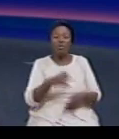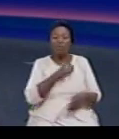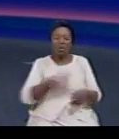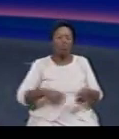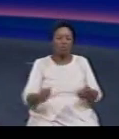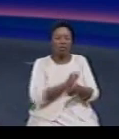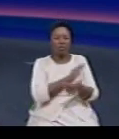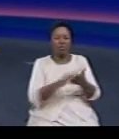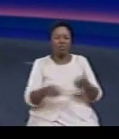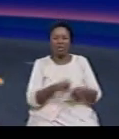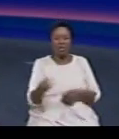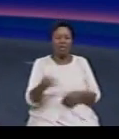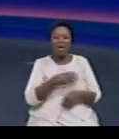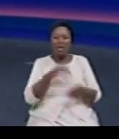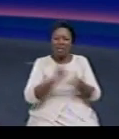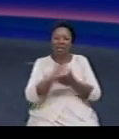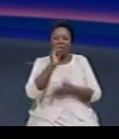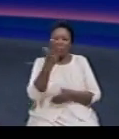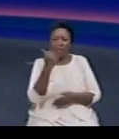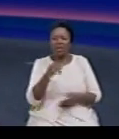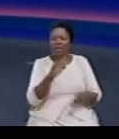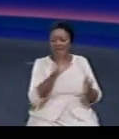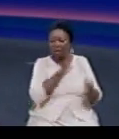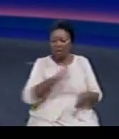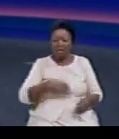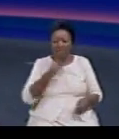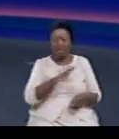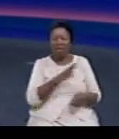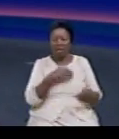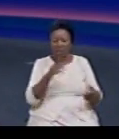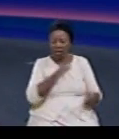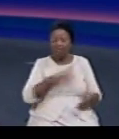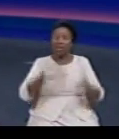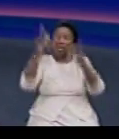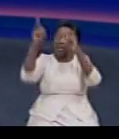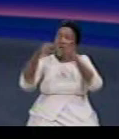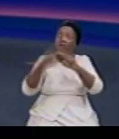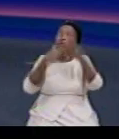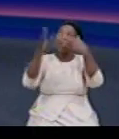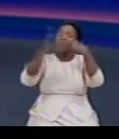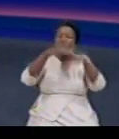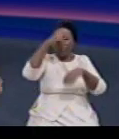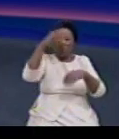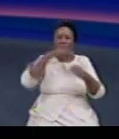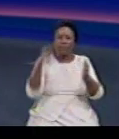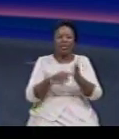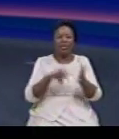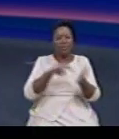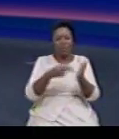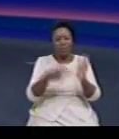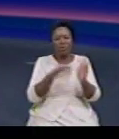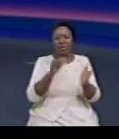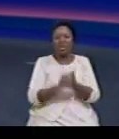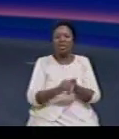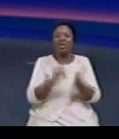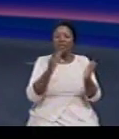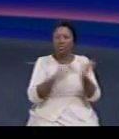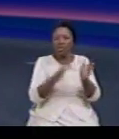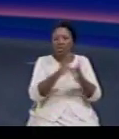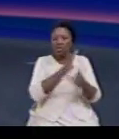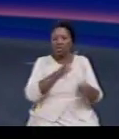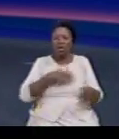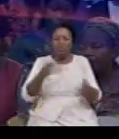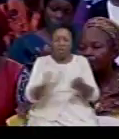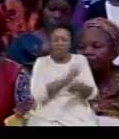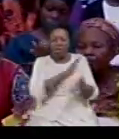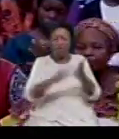Christ came for this purpose. Jesus Christ was manifested that he might destroy all the works of